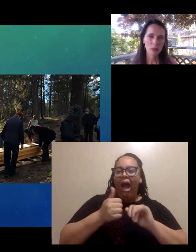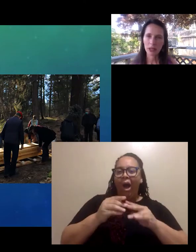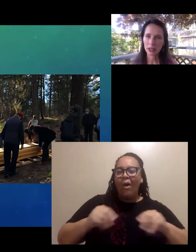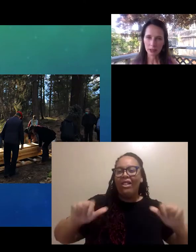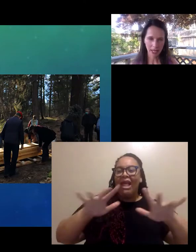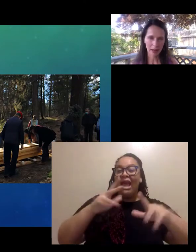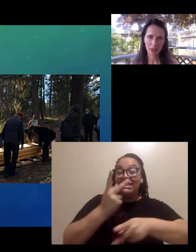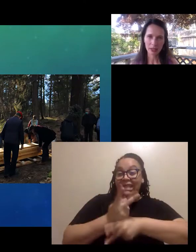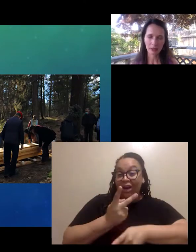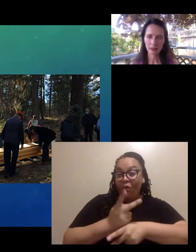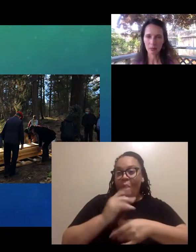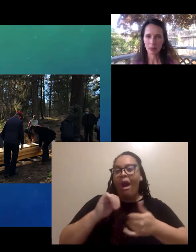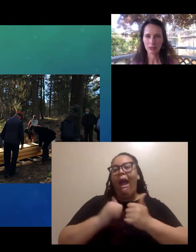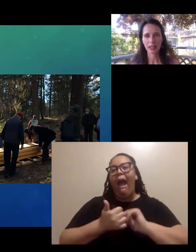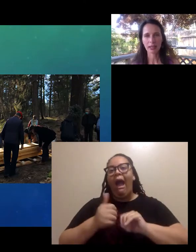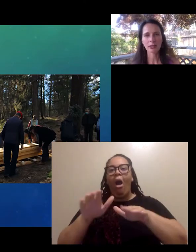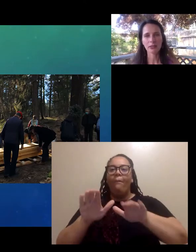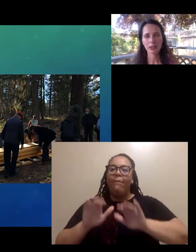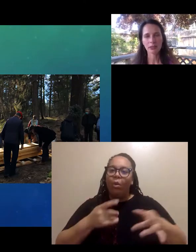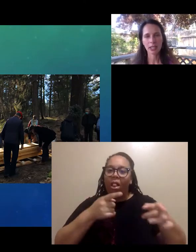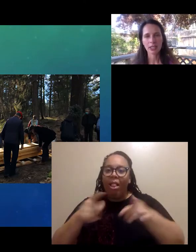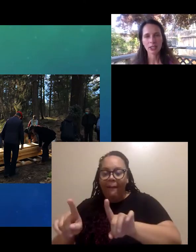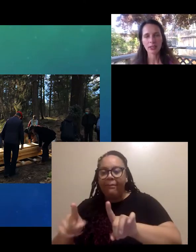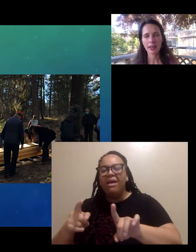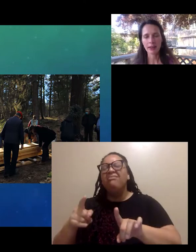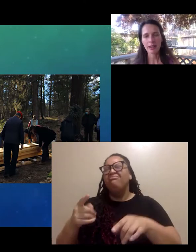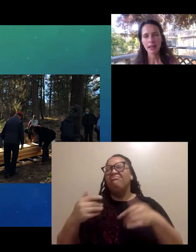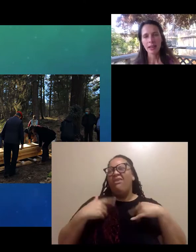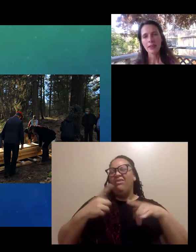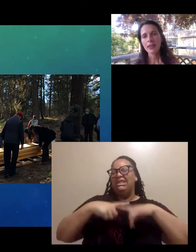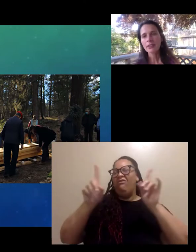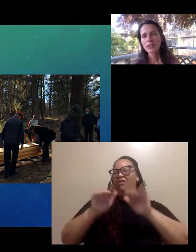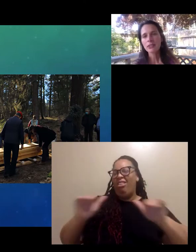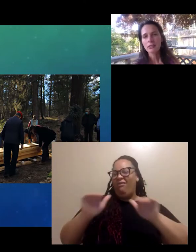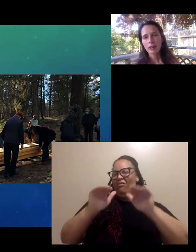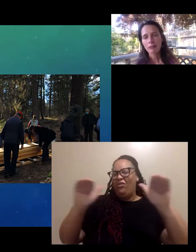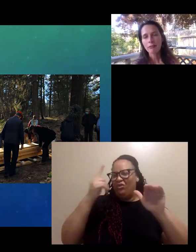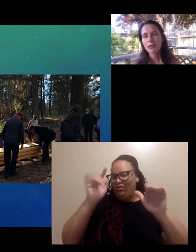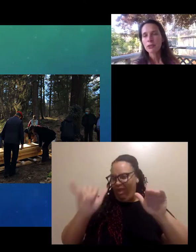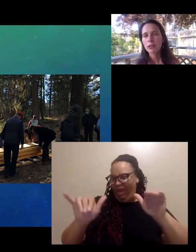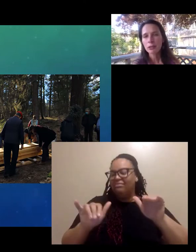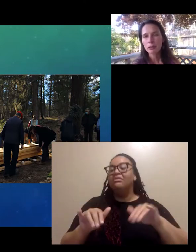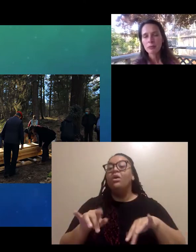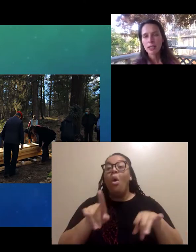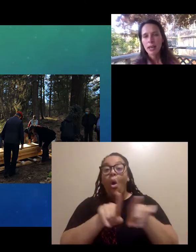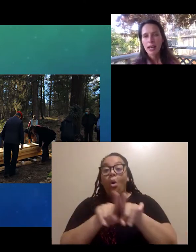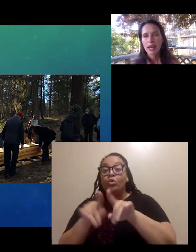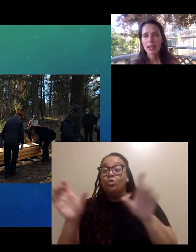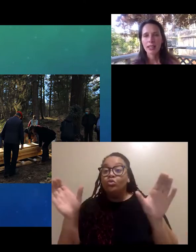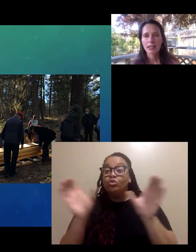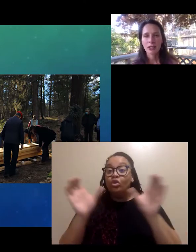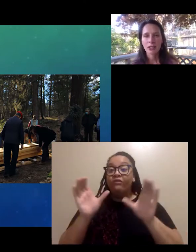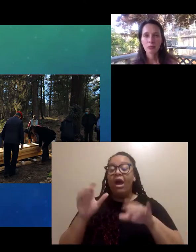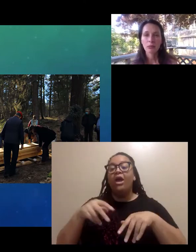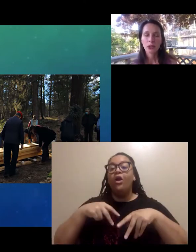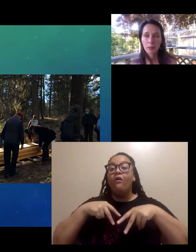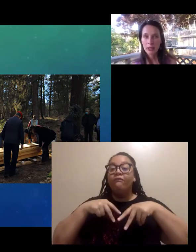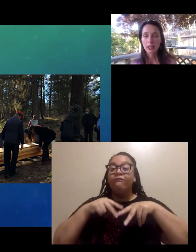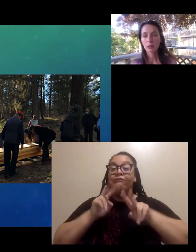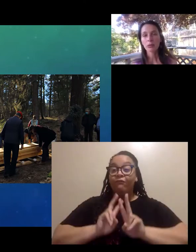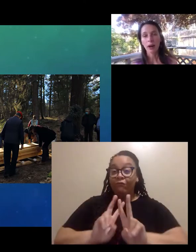cared for, and how the burials happen. They have a couple different levels of certification there. And then they also certify funeral homes, and